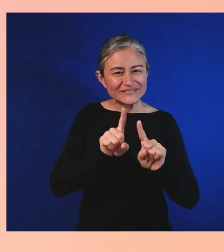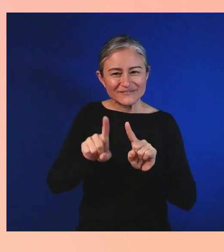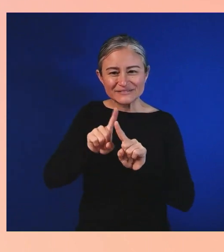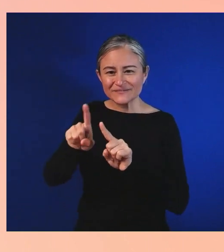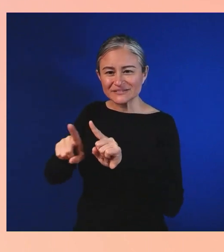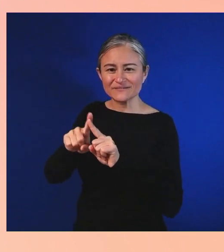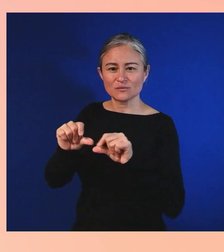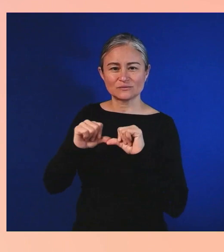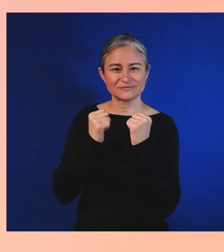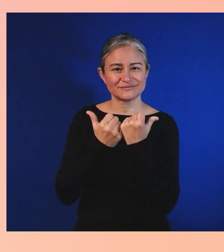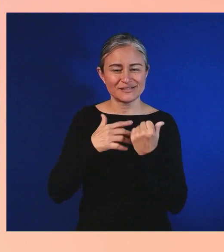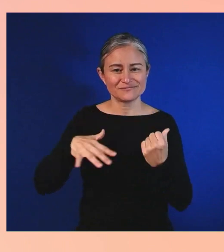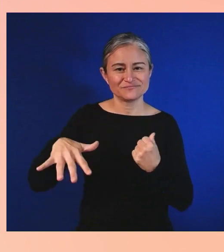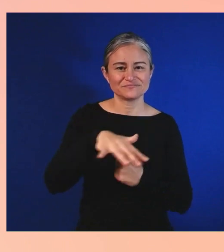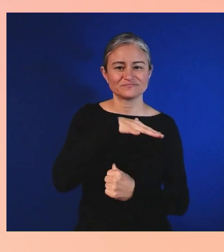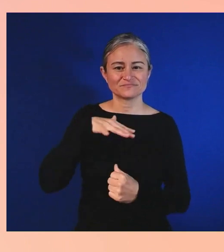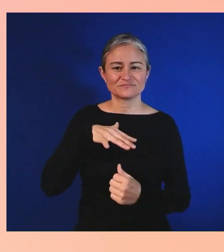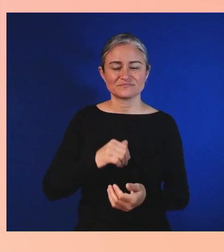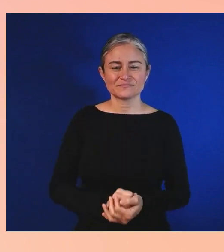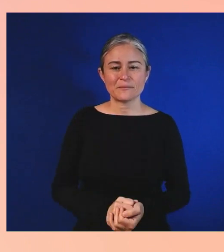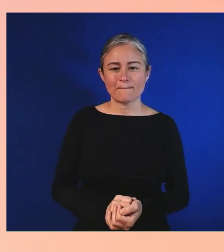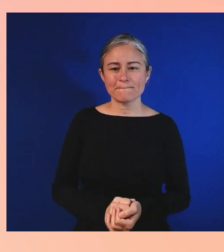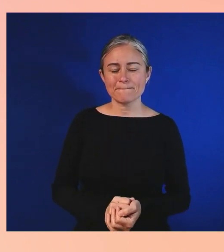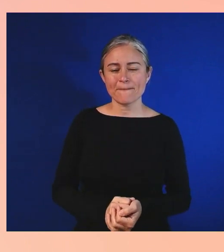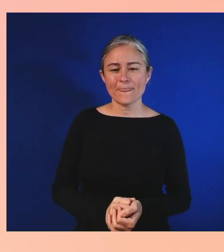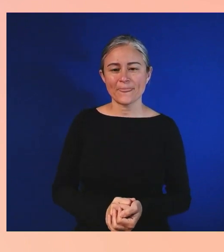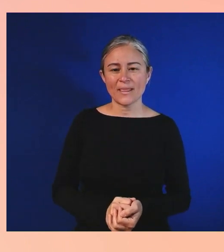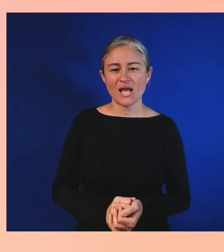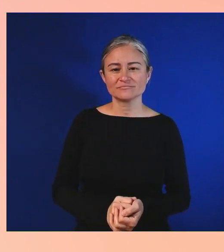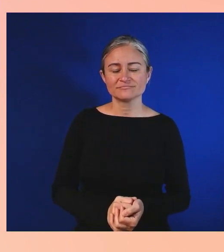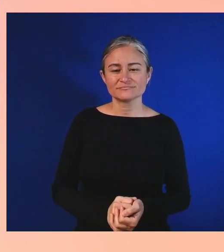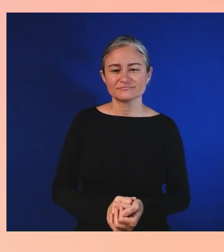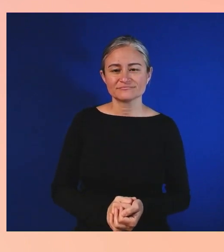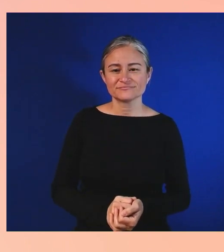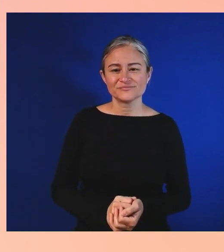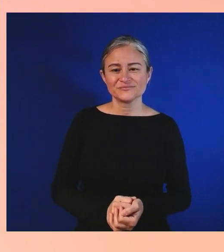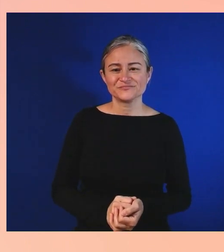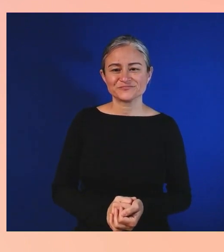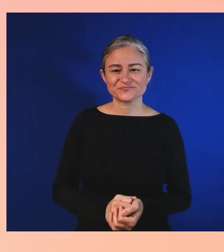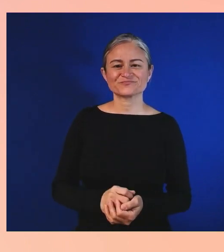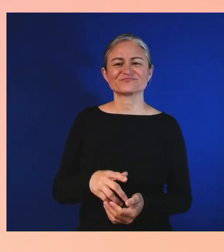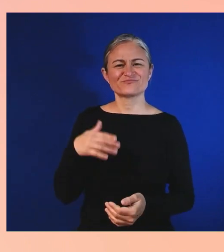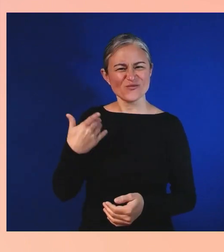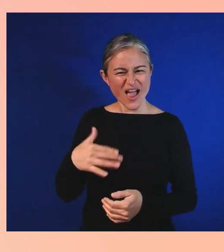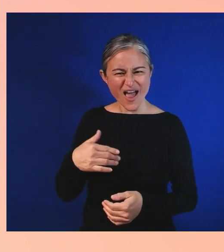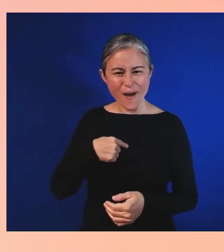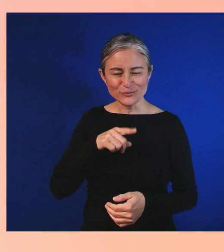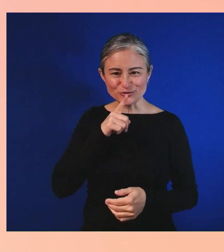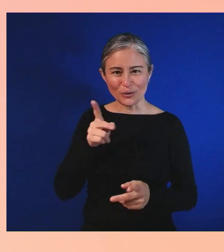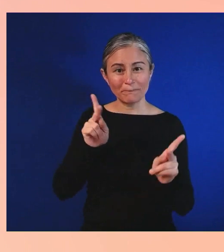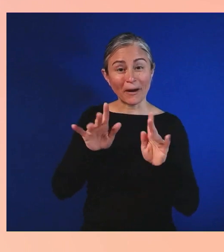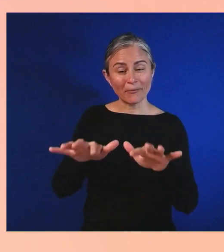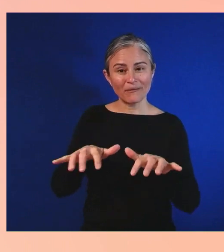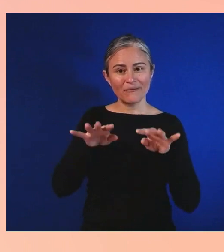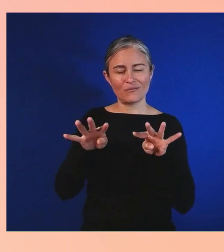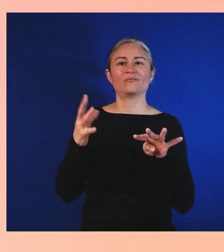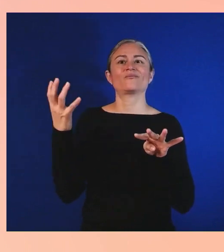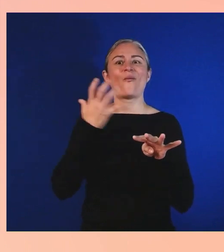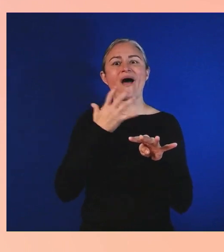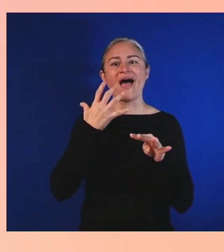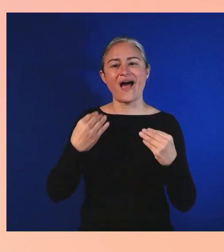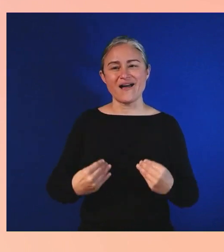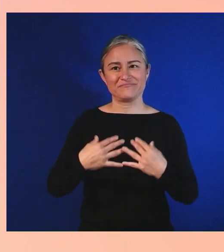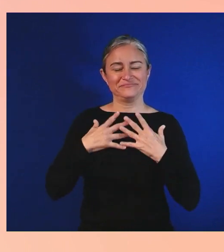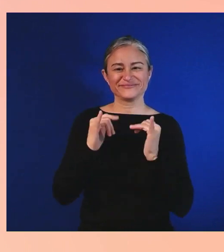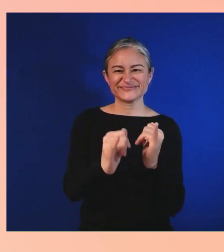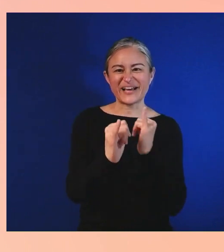I think you all can see why I'm so excited. It's great to have such diverse perspectives. We haven't quite spanned the globe, but we really